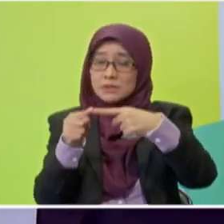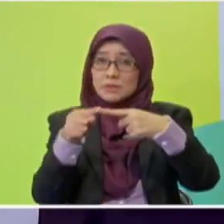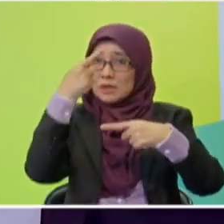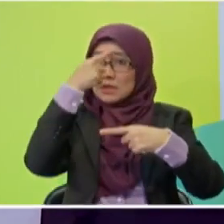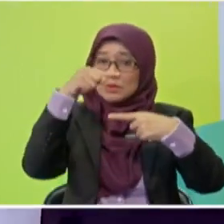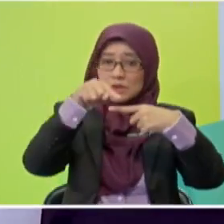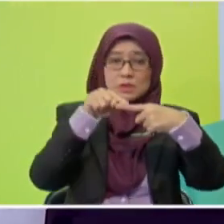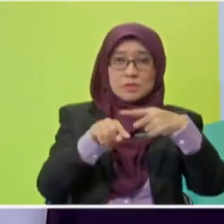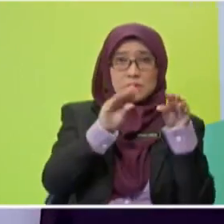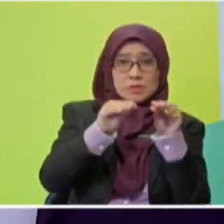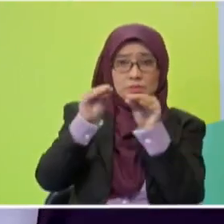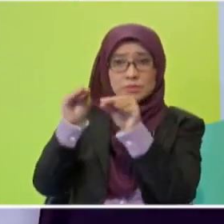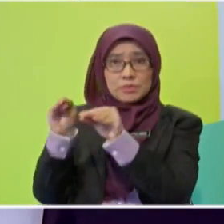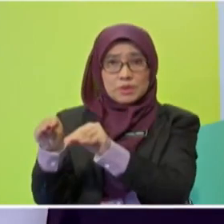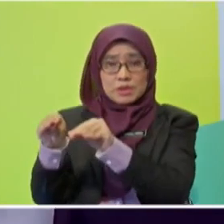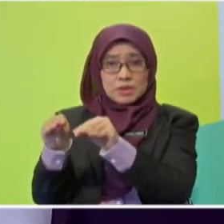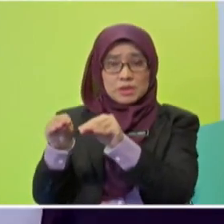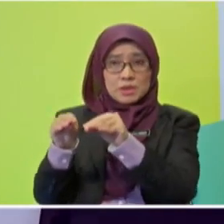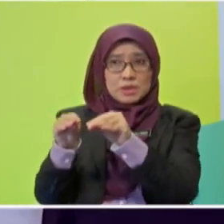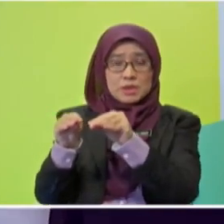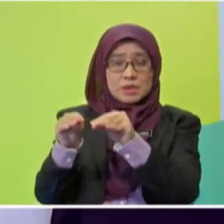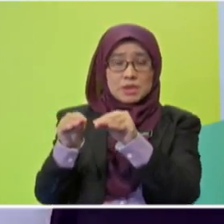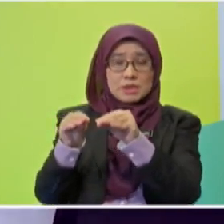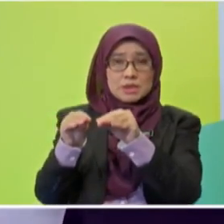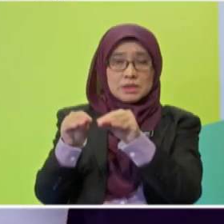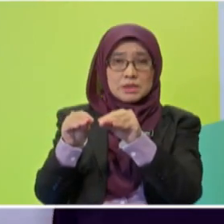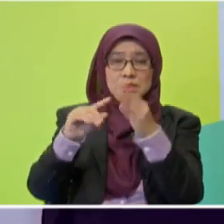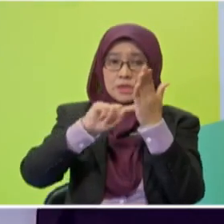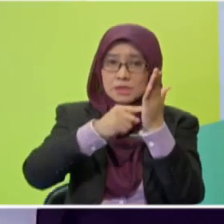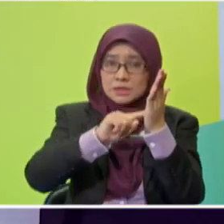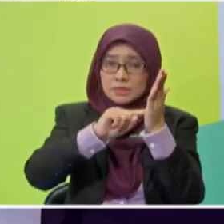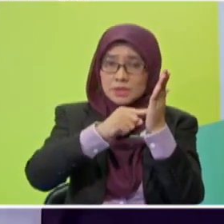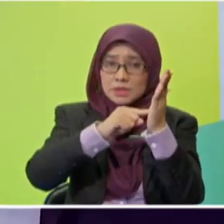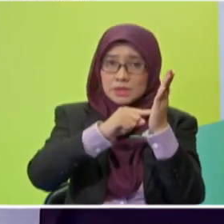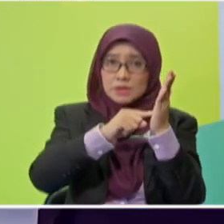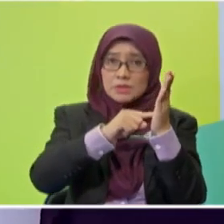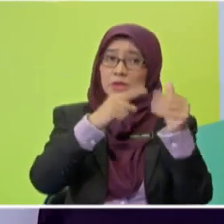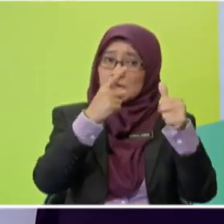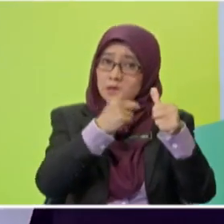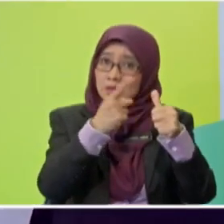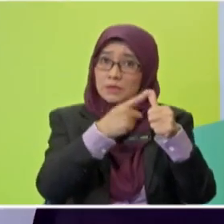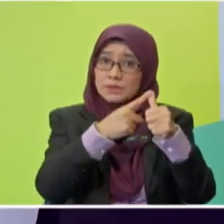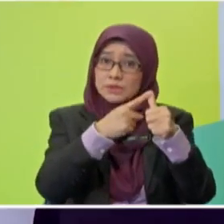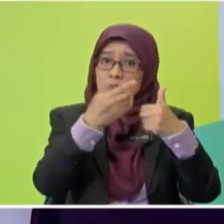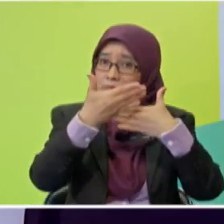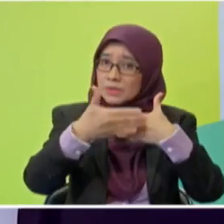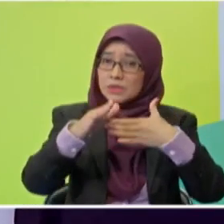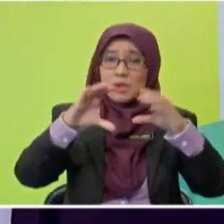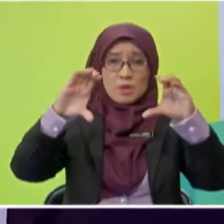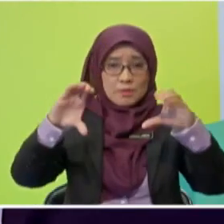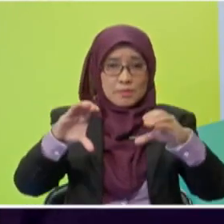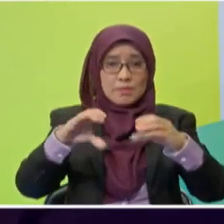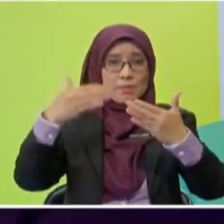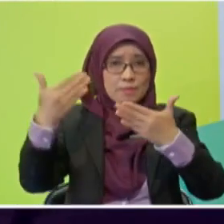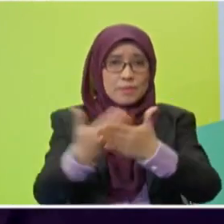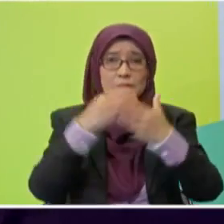division, you have to move the decimal point first, and then only you perform the operation. So where is it? You